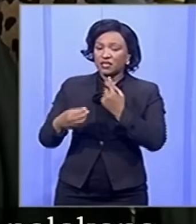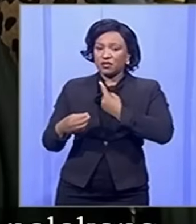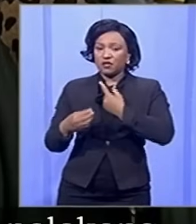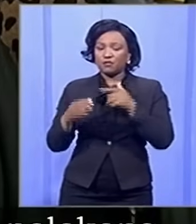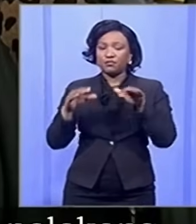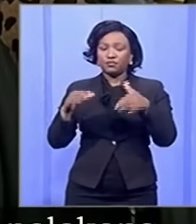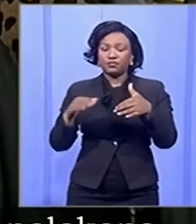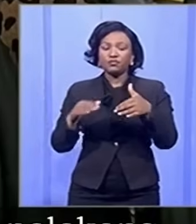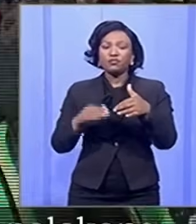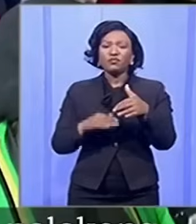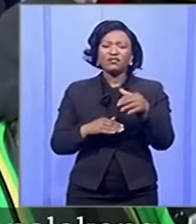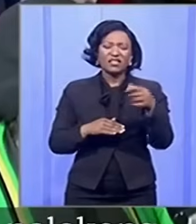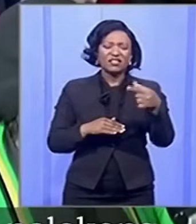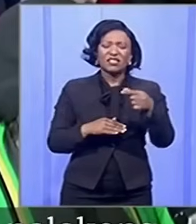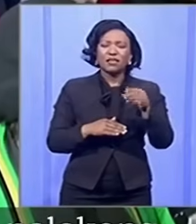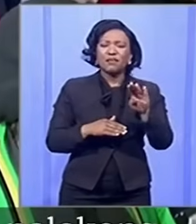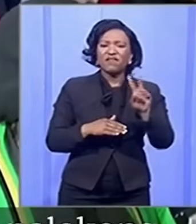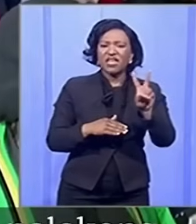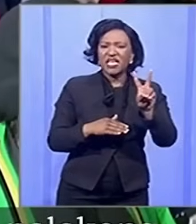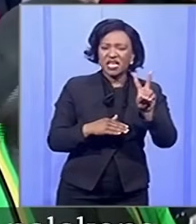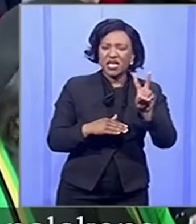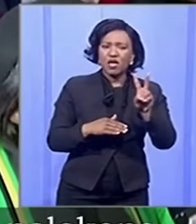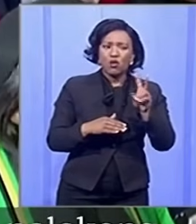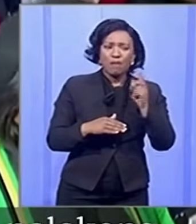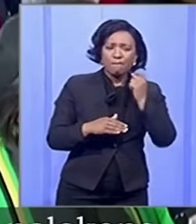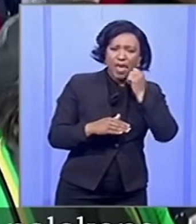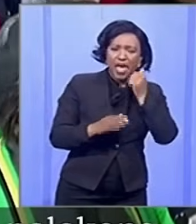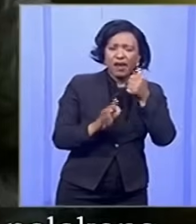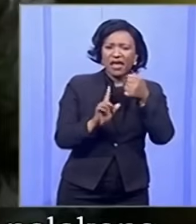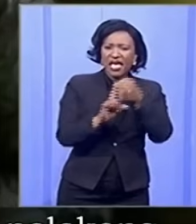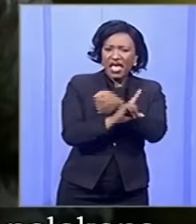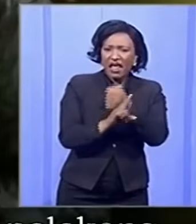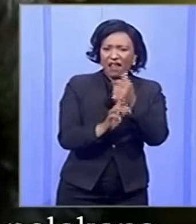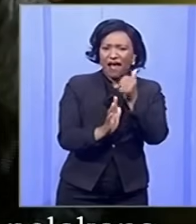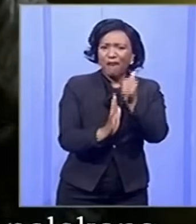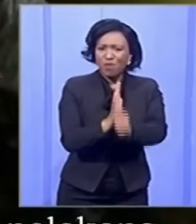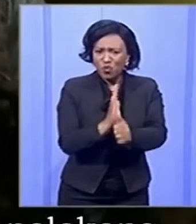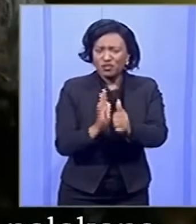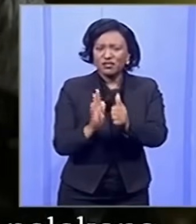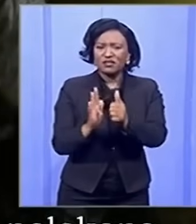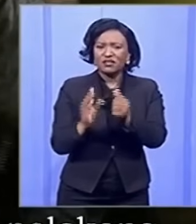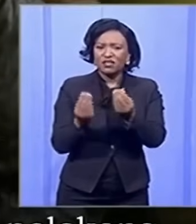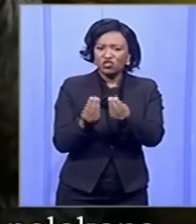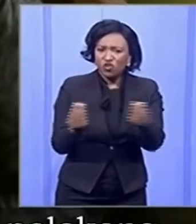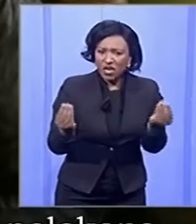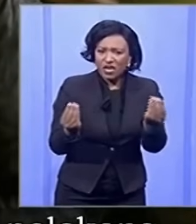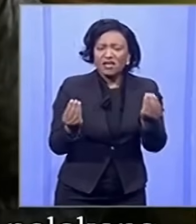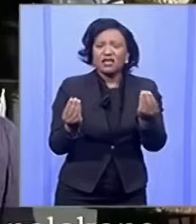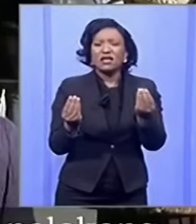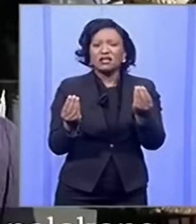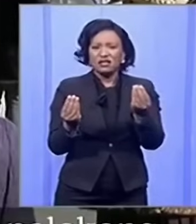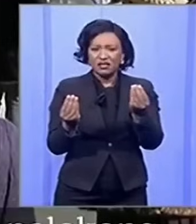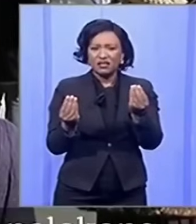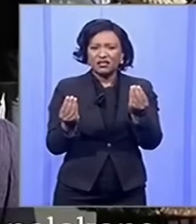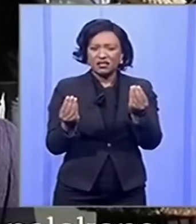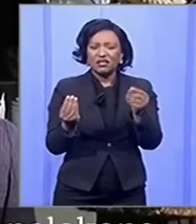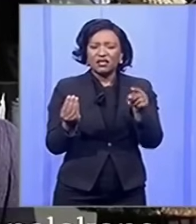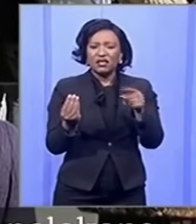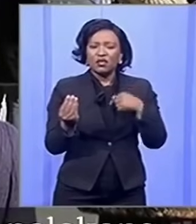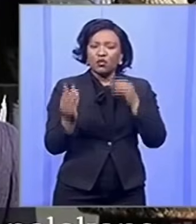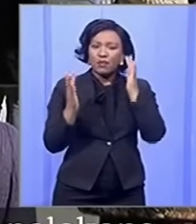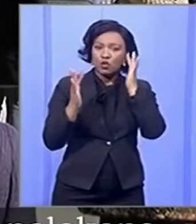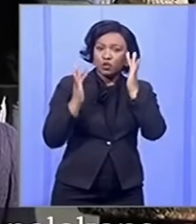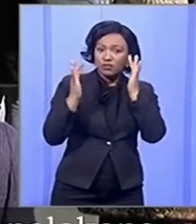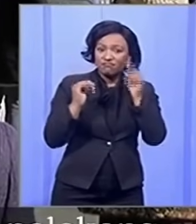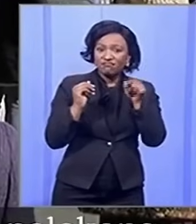gender-based violence and femicide, and we even made a call to government to really consider